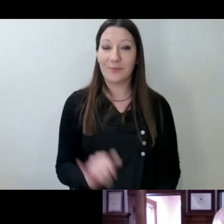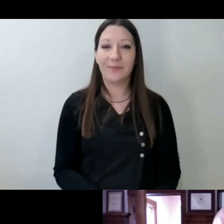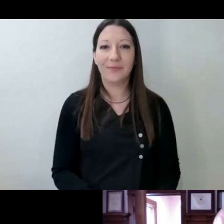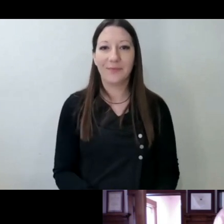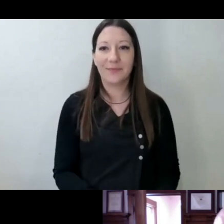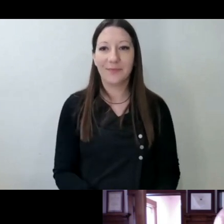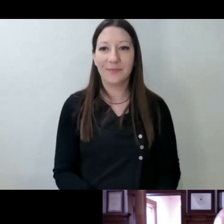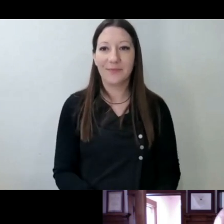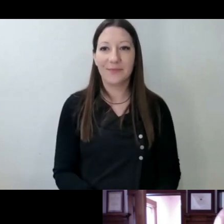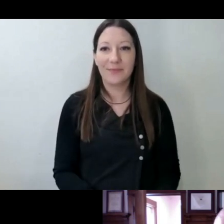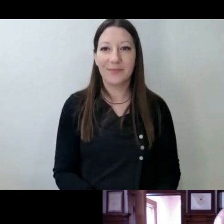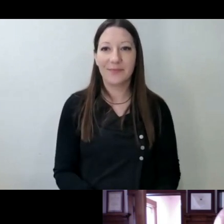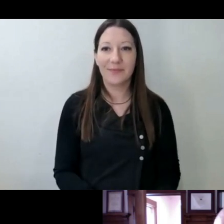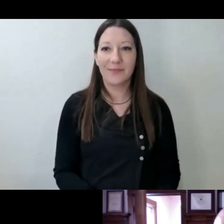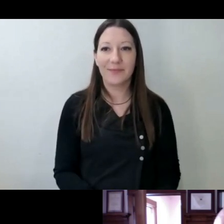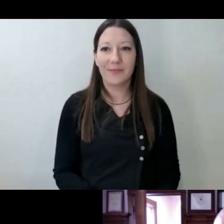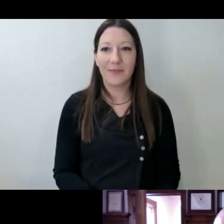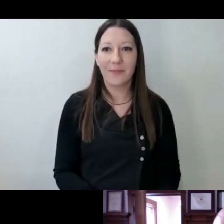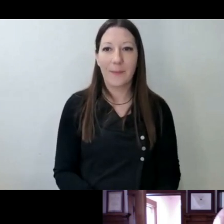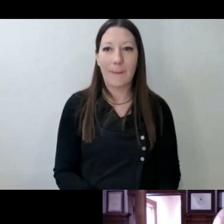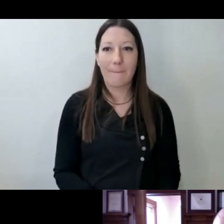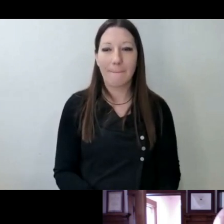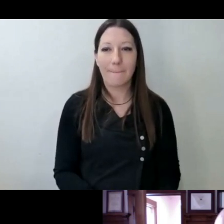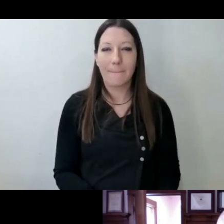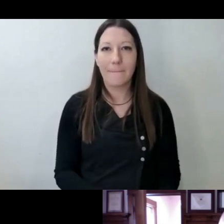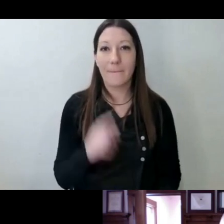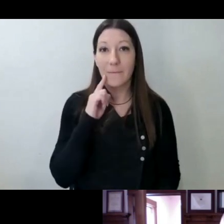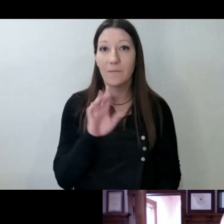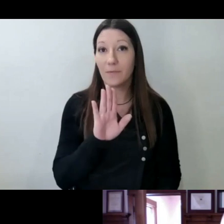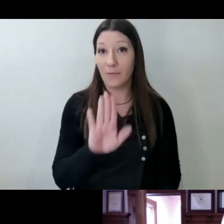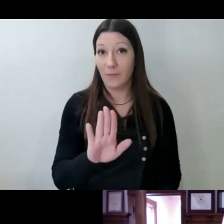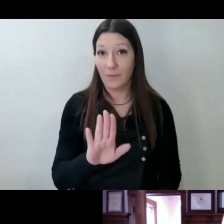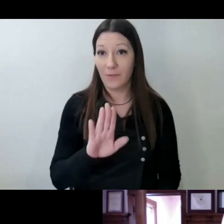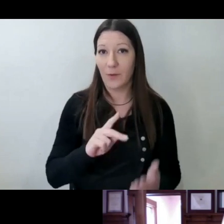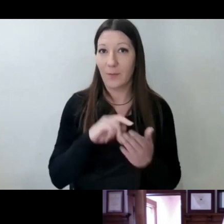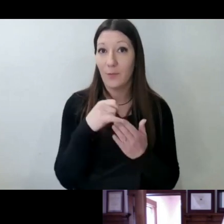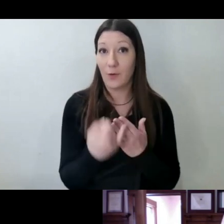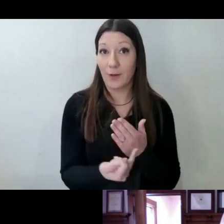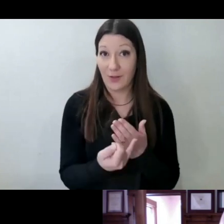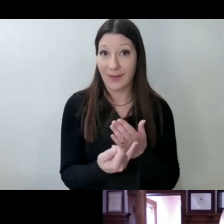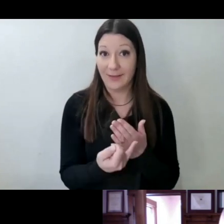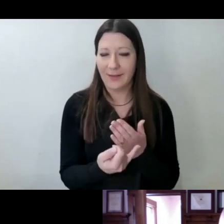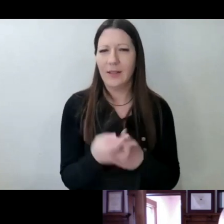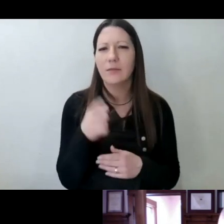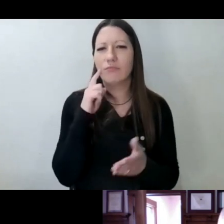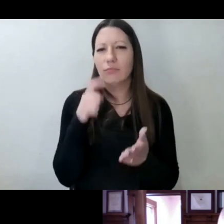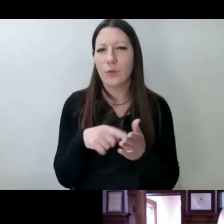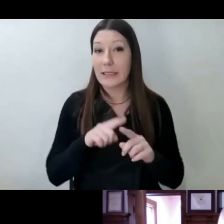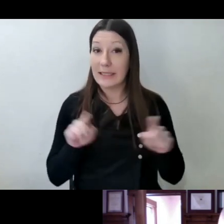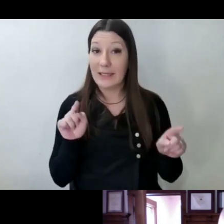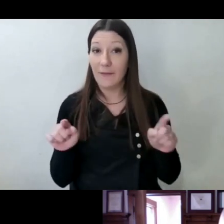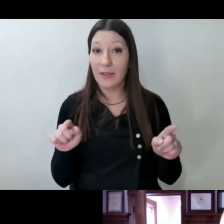As part of your project, do you see a difference, or does that difference even matter between naturally